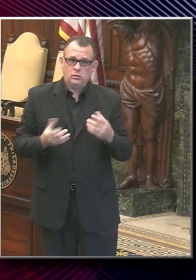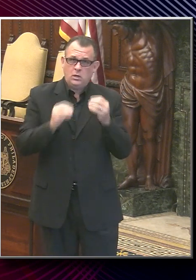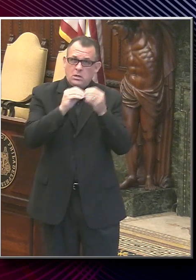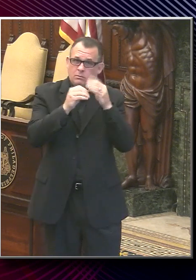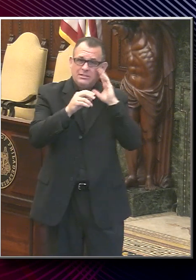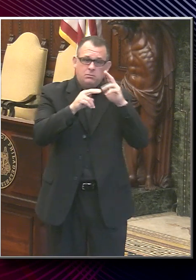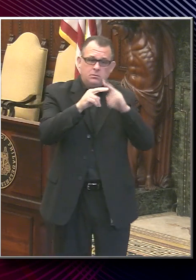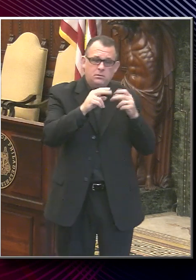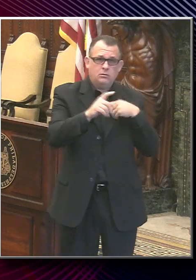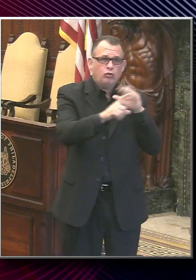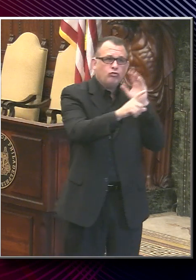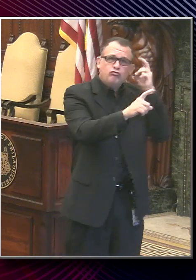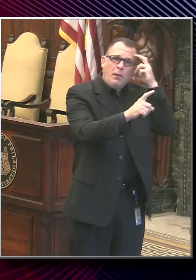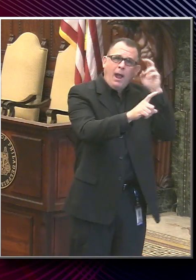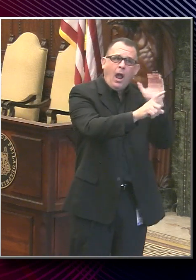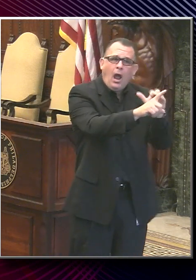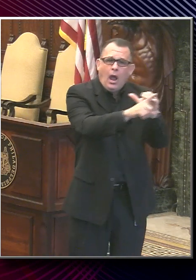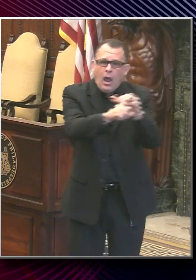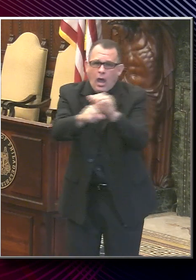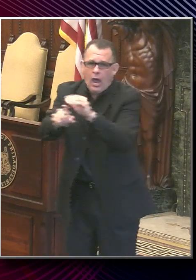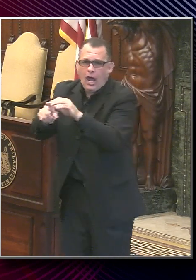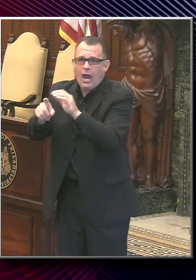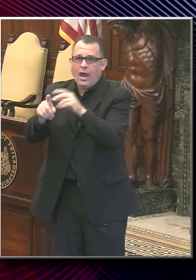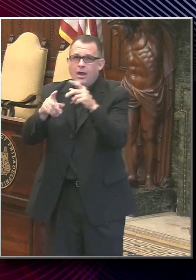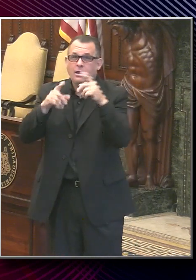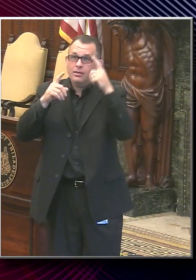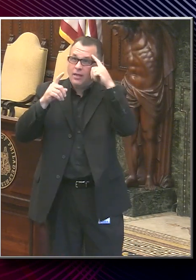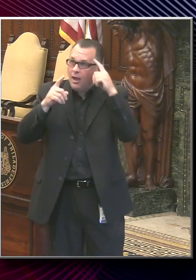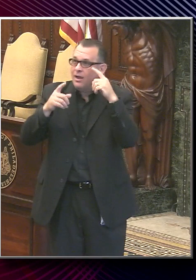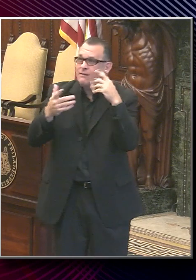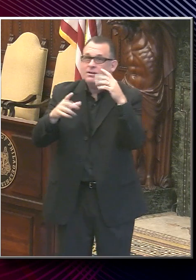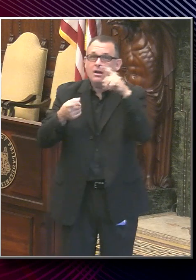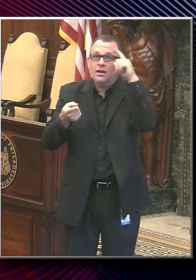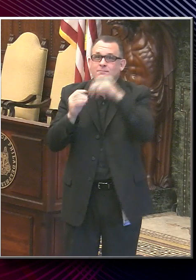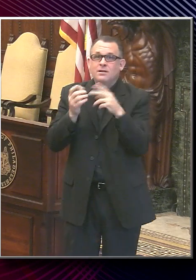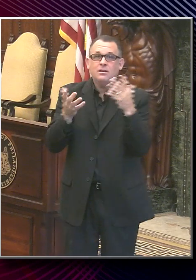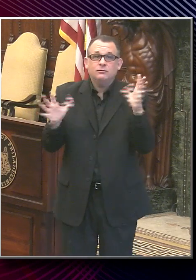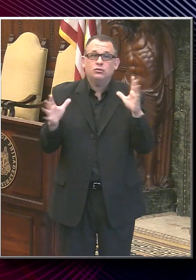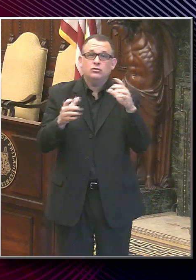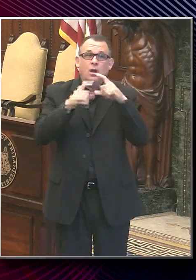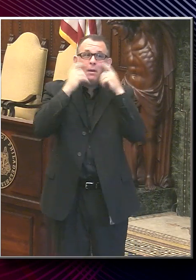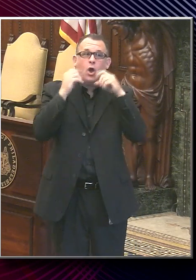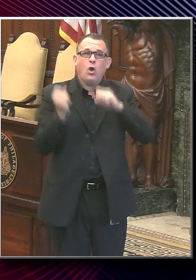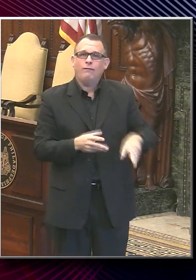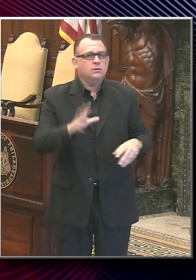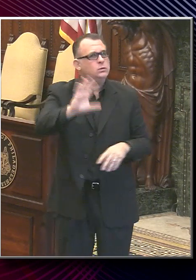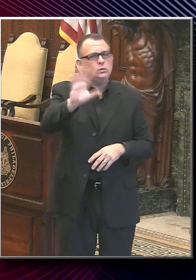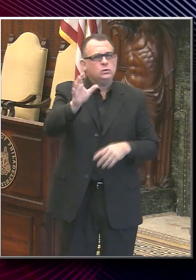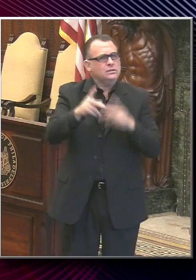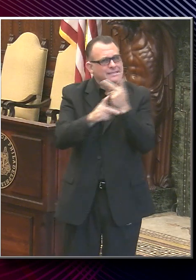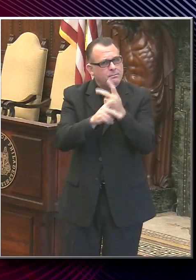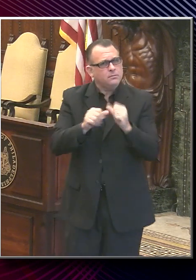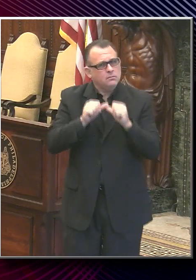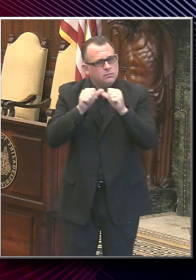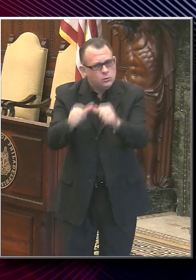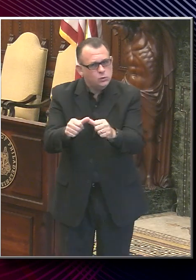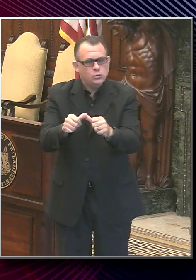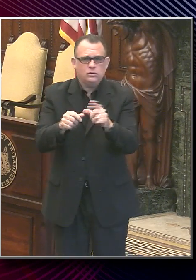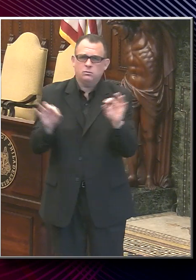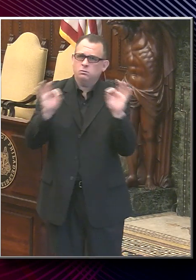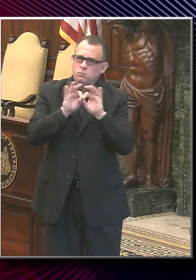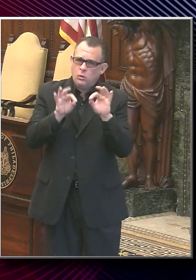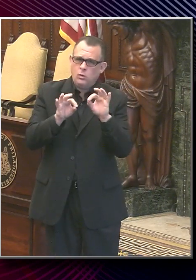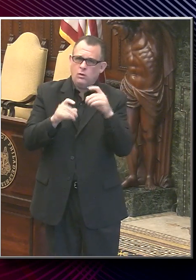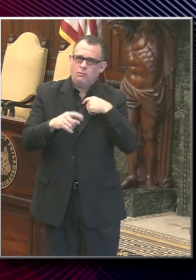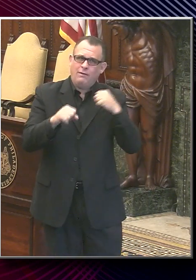everybody that's not the time to put away the masks. We need the masks now more than ever. If there's one thing you can do to help fight